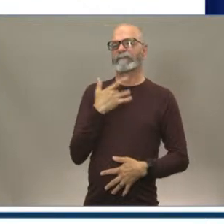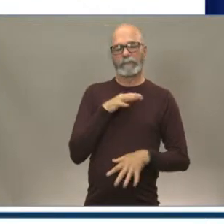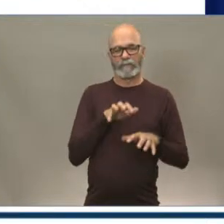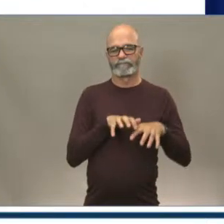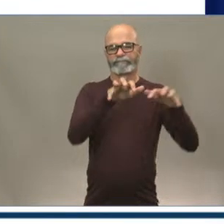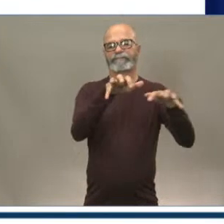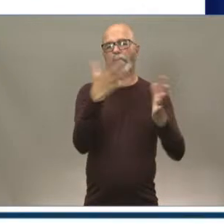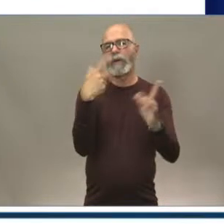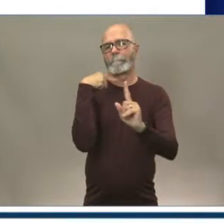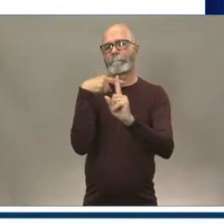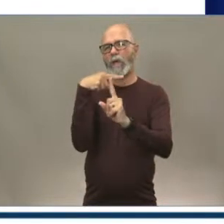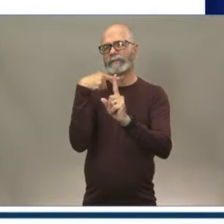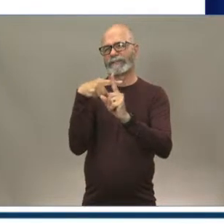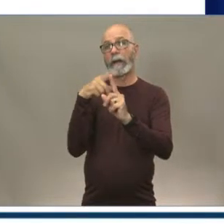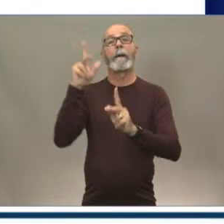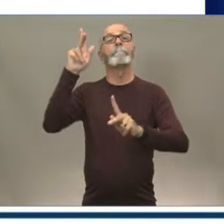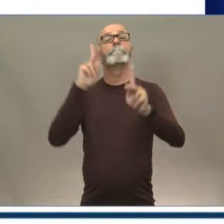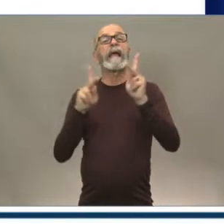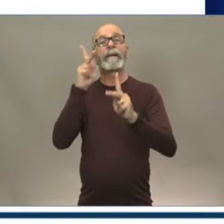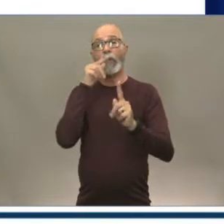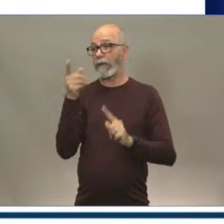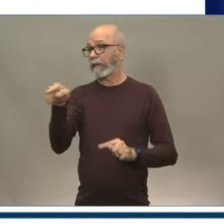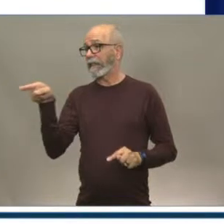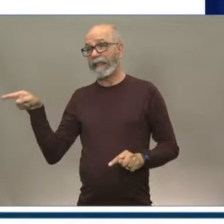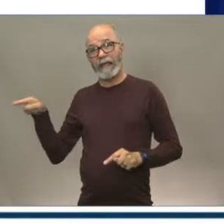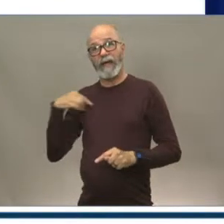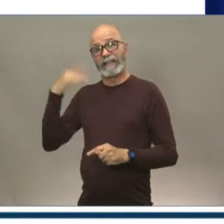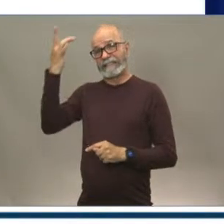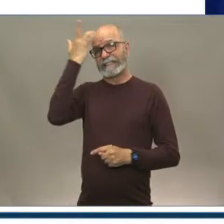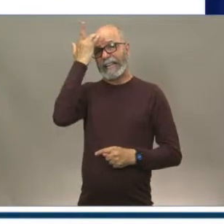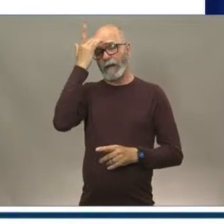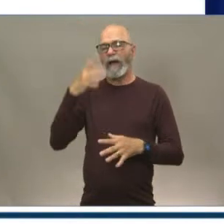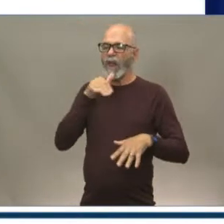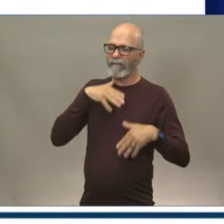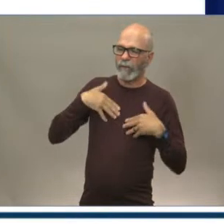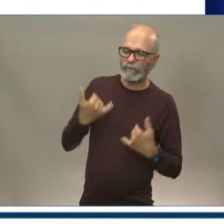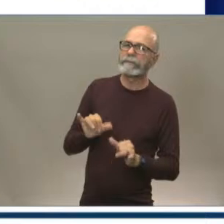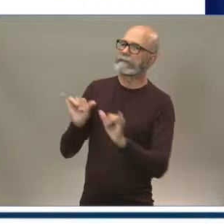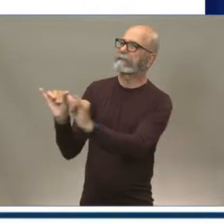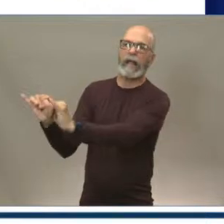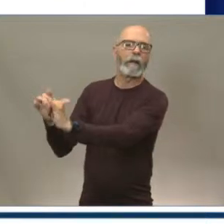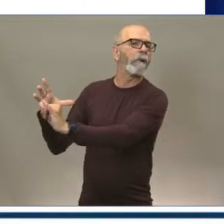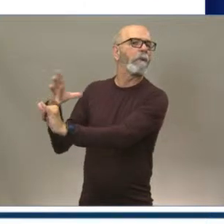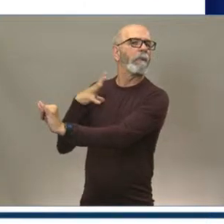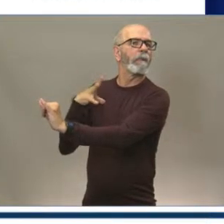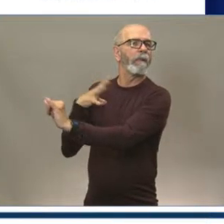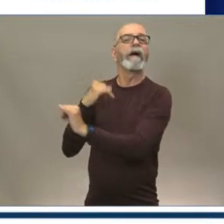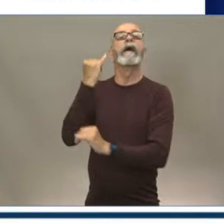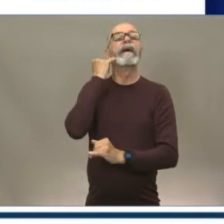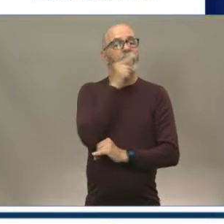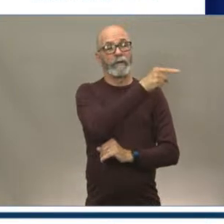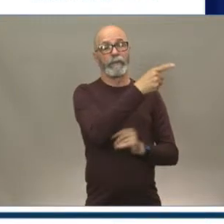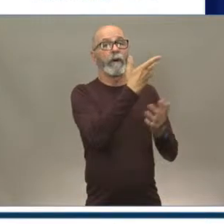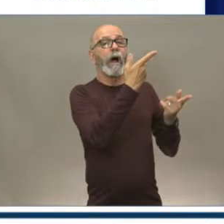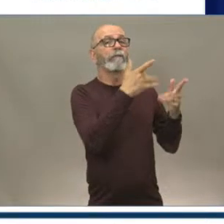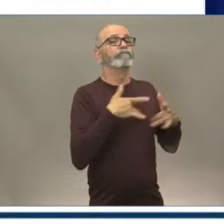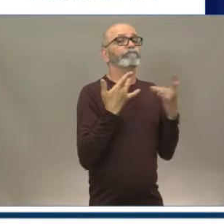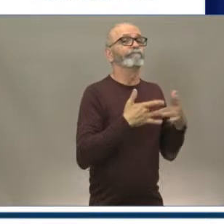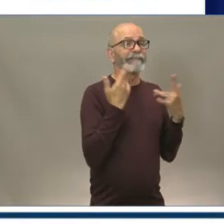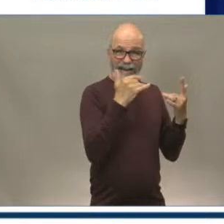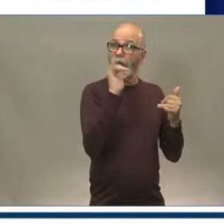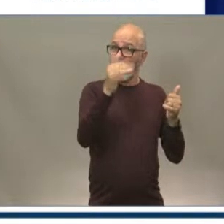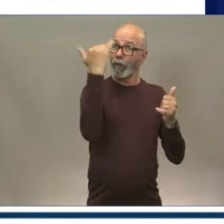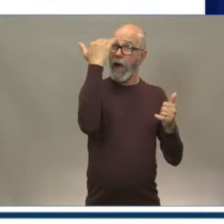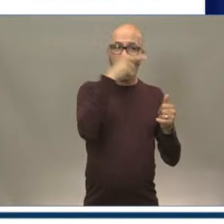and waiting for the results. Please continue to do that. Our labs will work over the weekend to deal with the backlog and get the